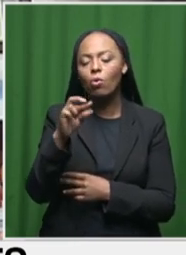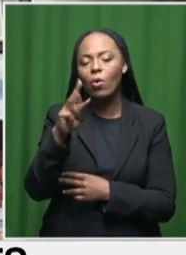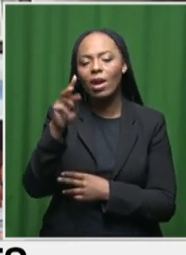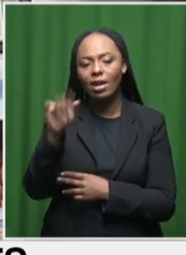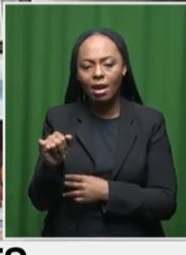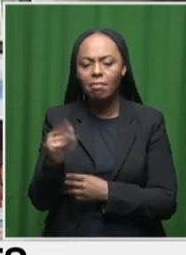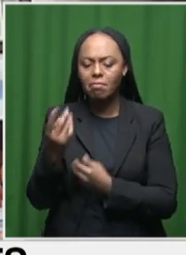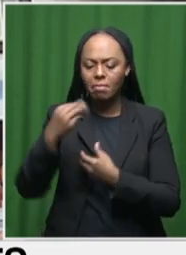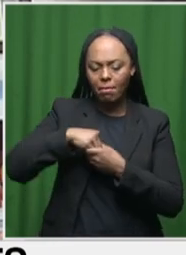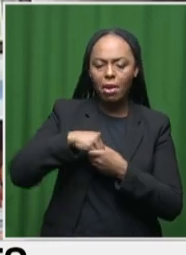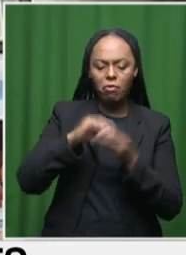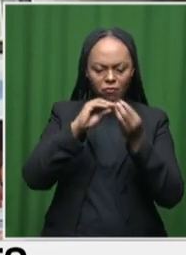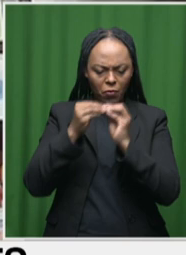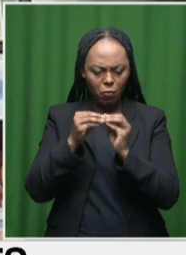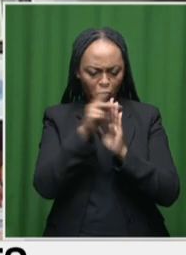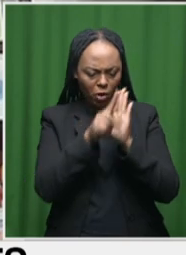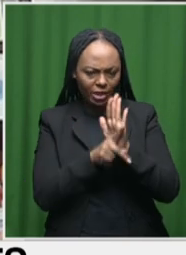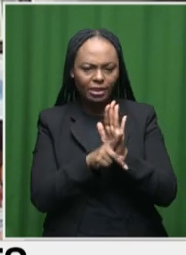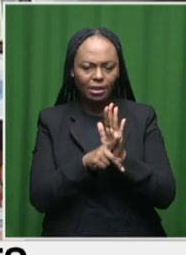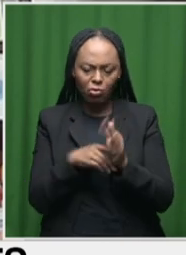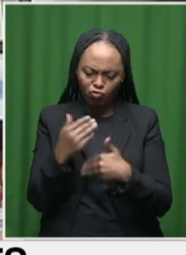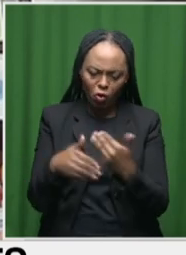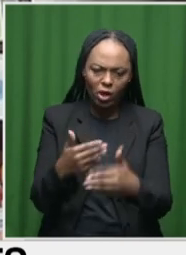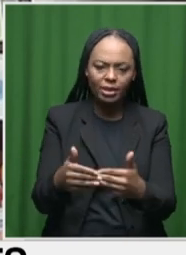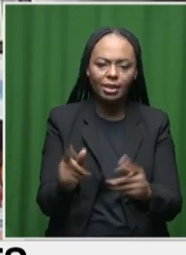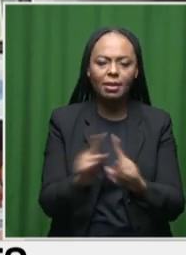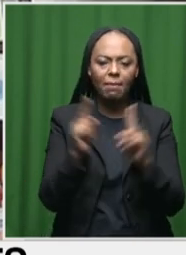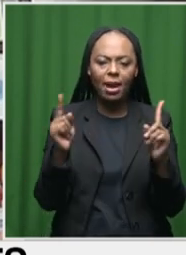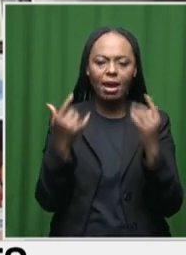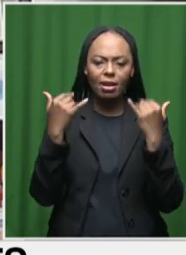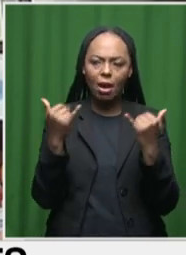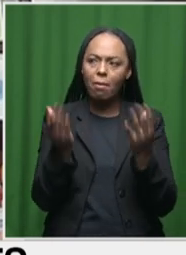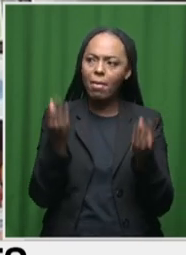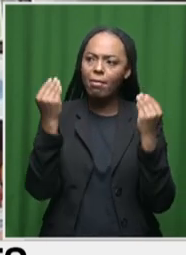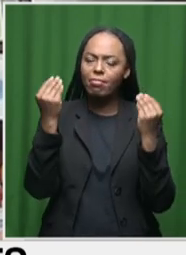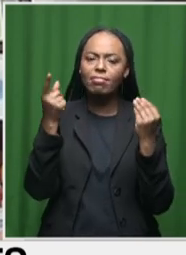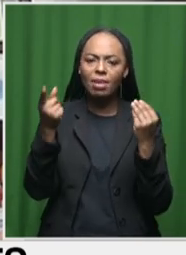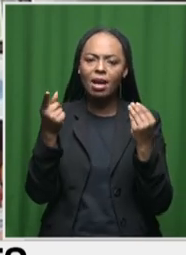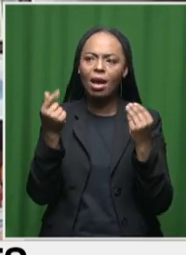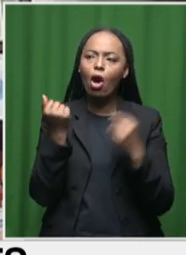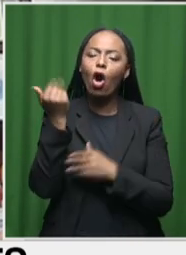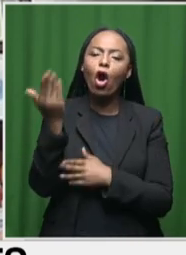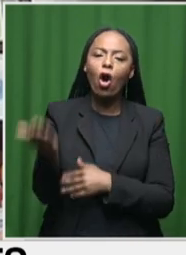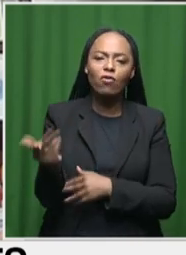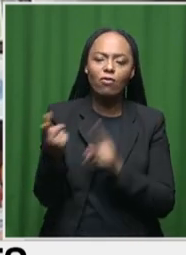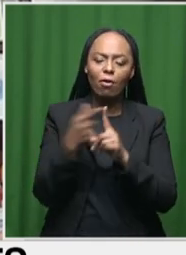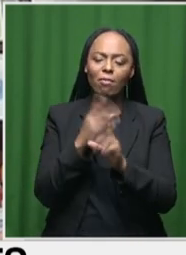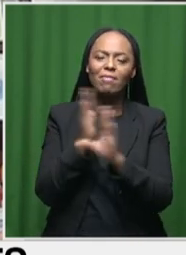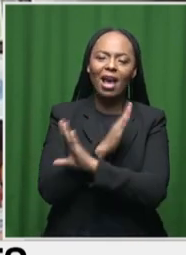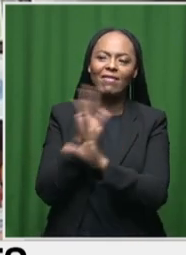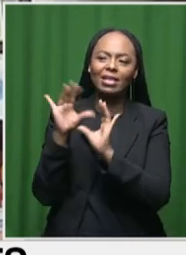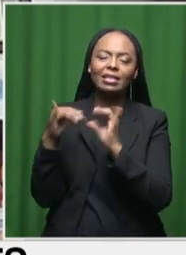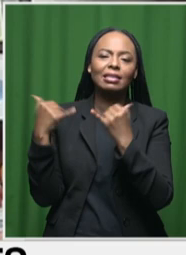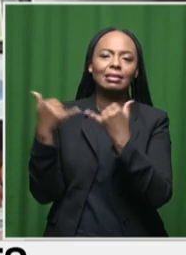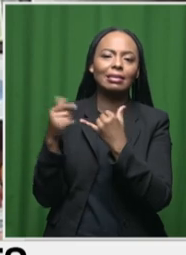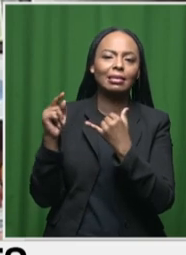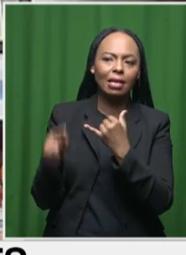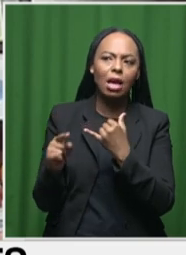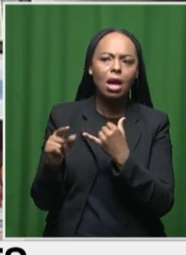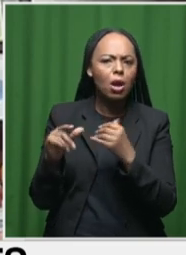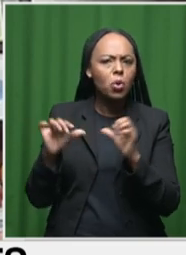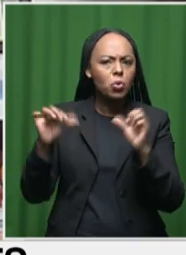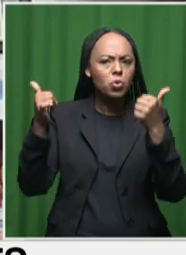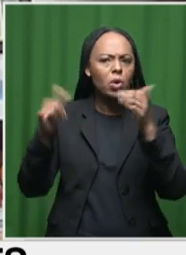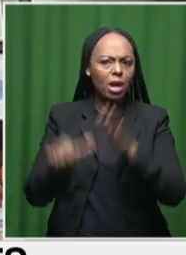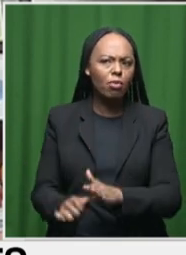policy development process, but she got an offer in the private sector, which was a really, really significant career opportunity